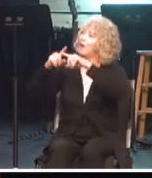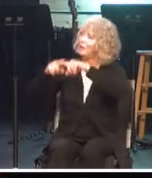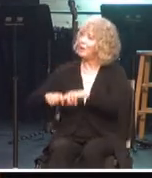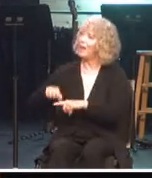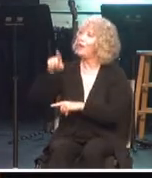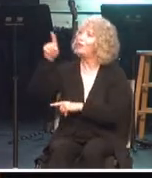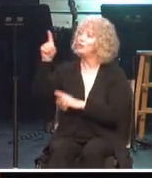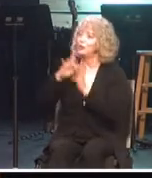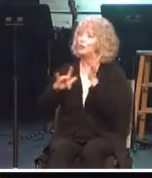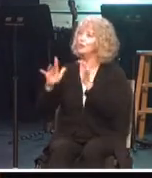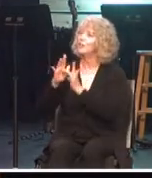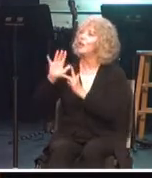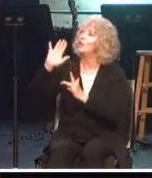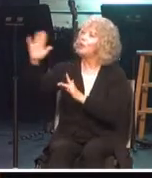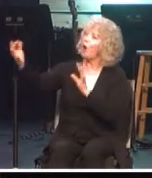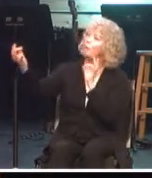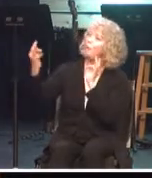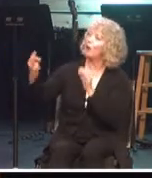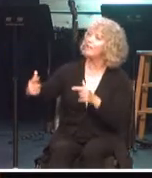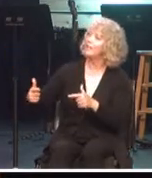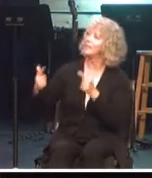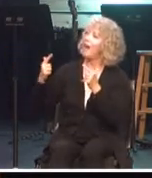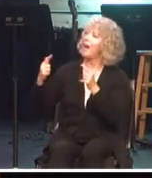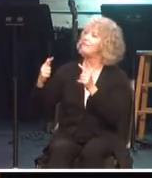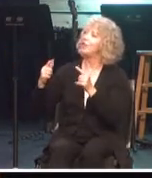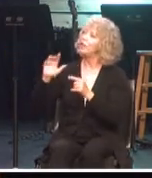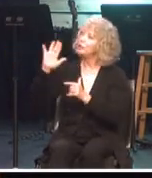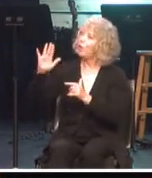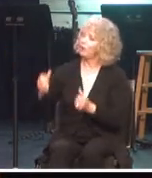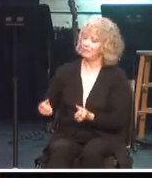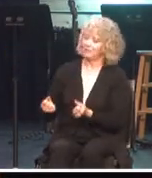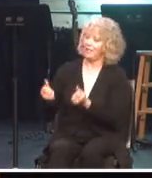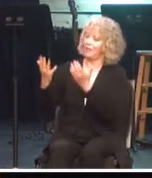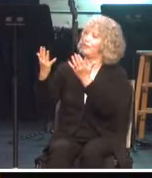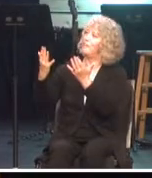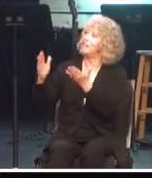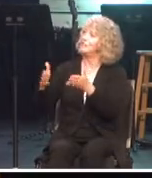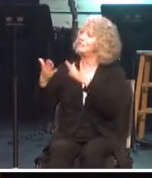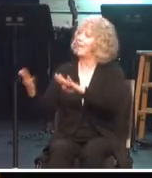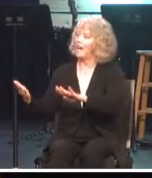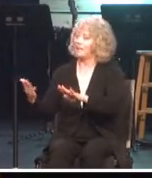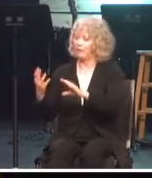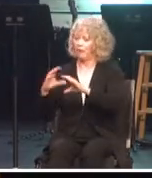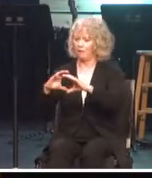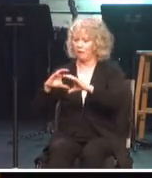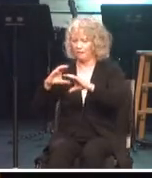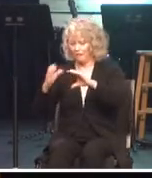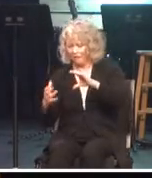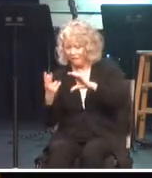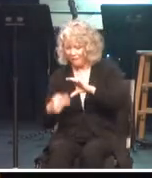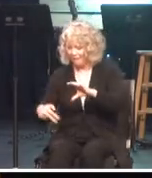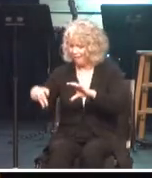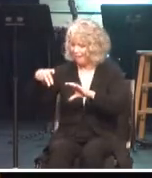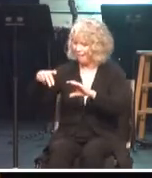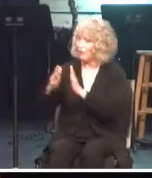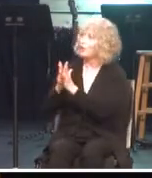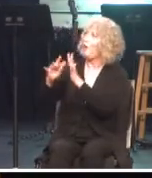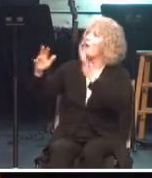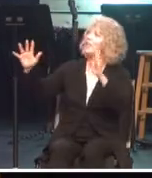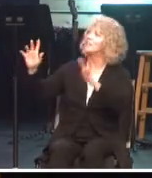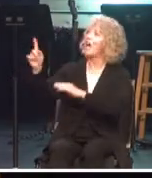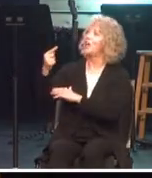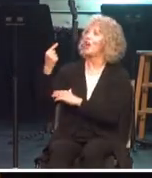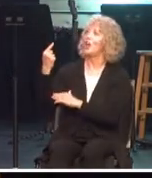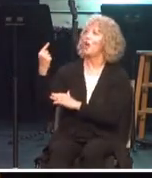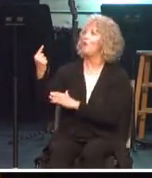life, his sacrificial death, his glorious resurrection, alone for your acceptance